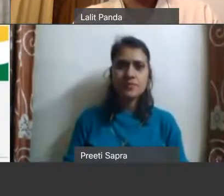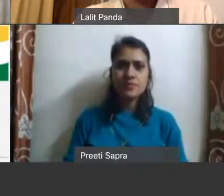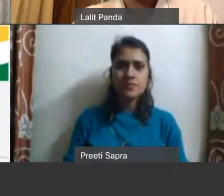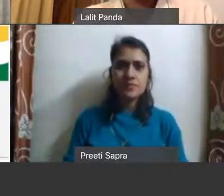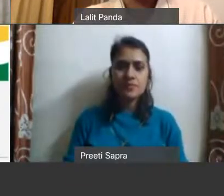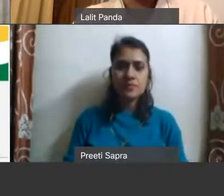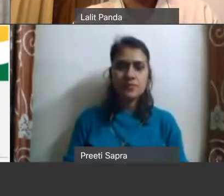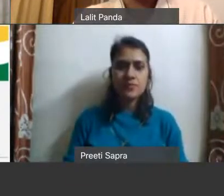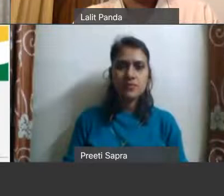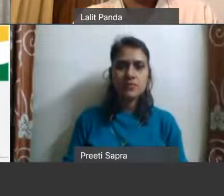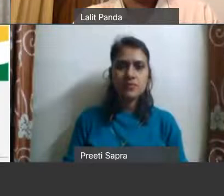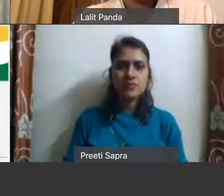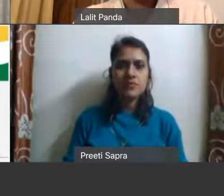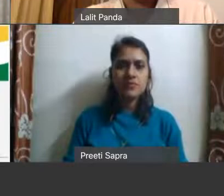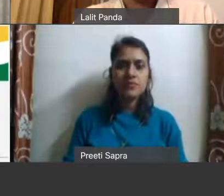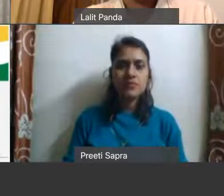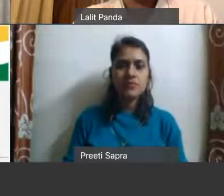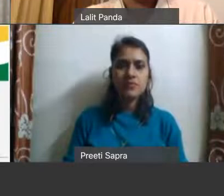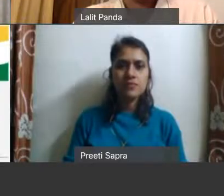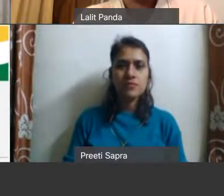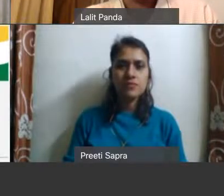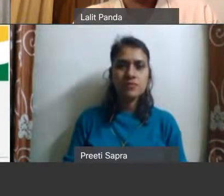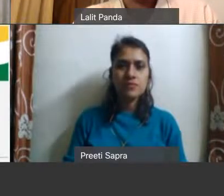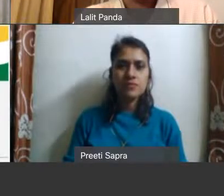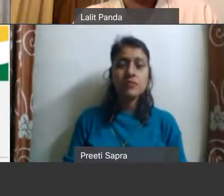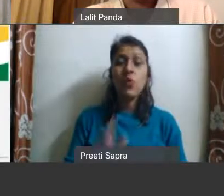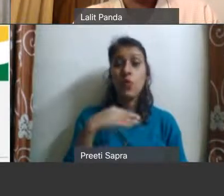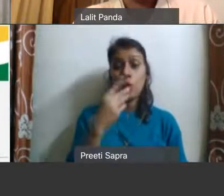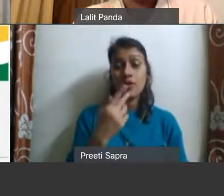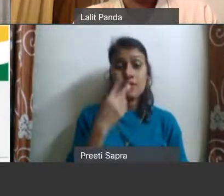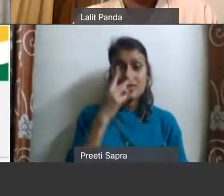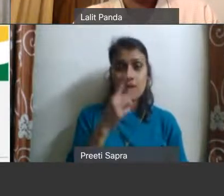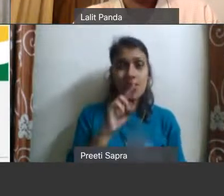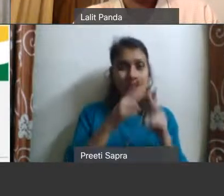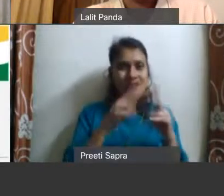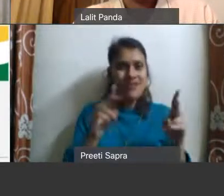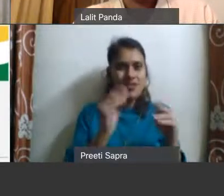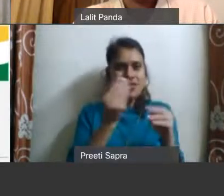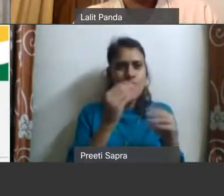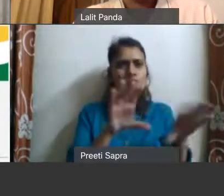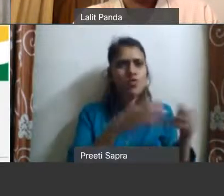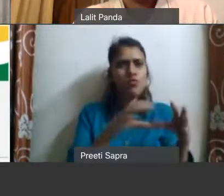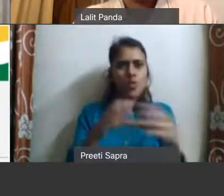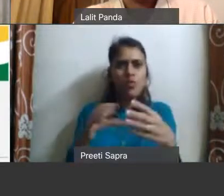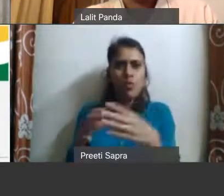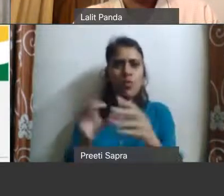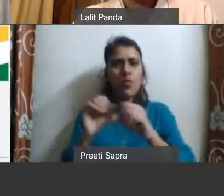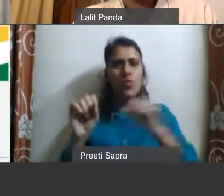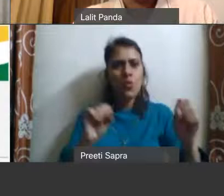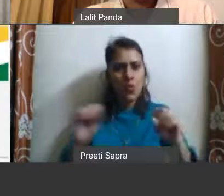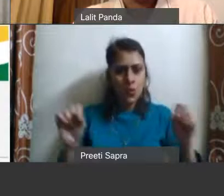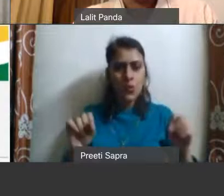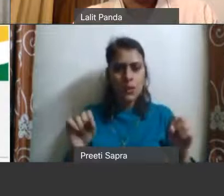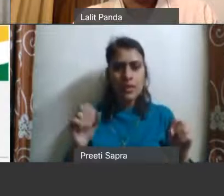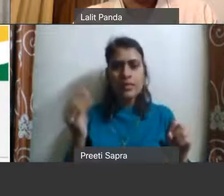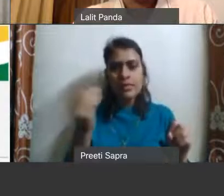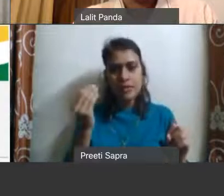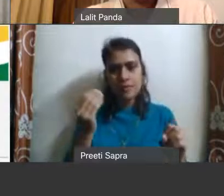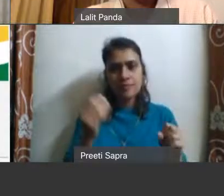that some category of people, be it religious groups or groups of